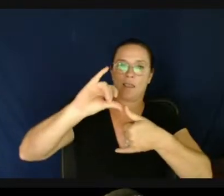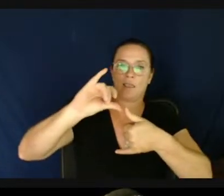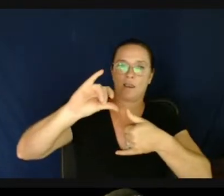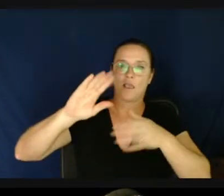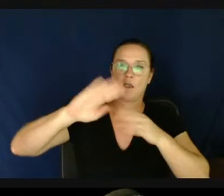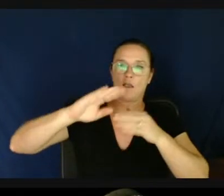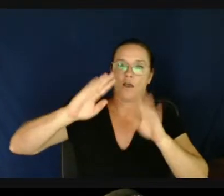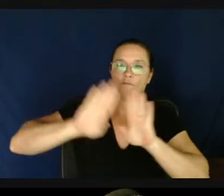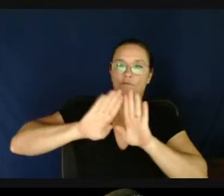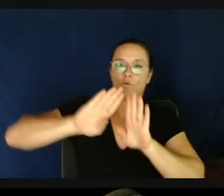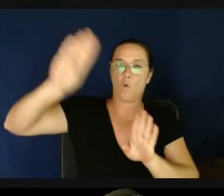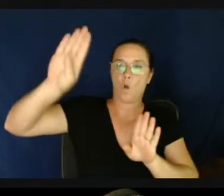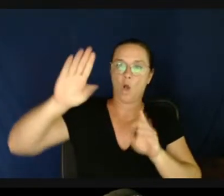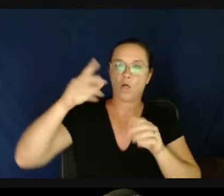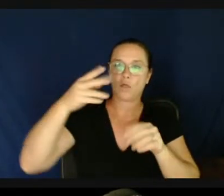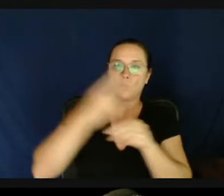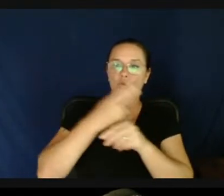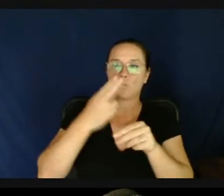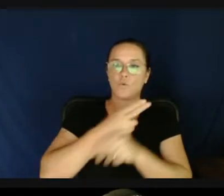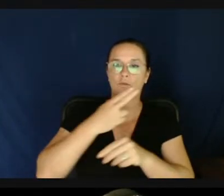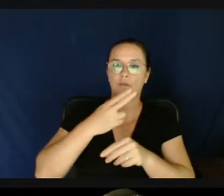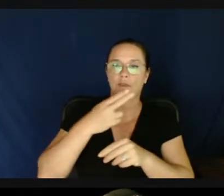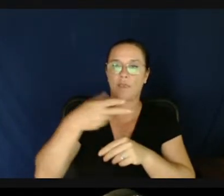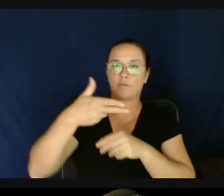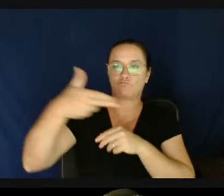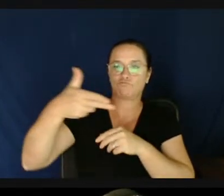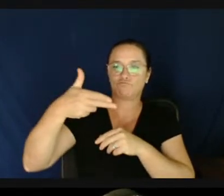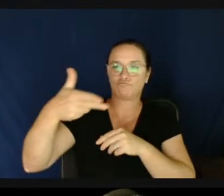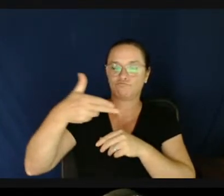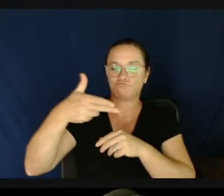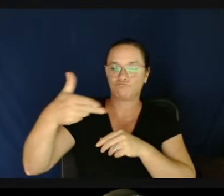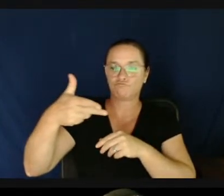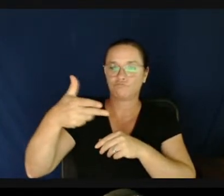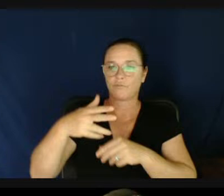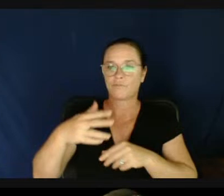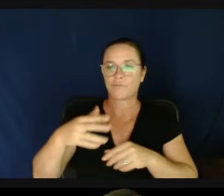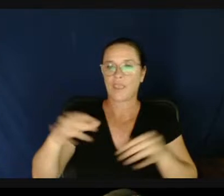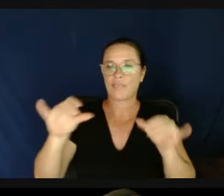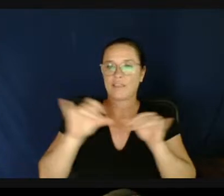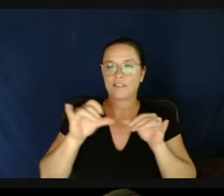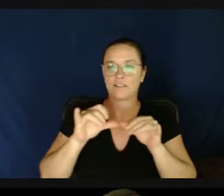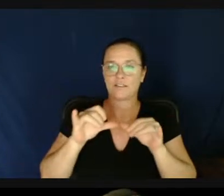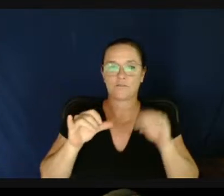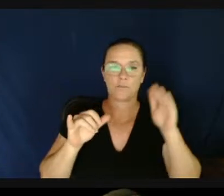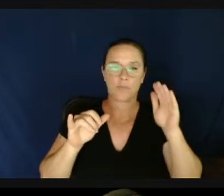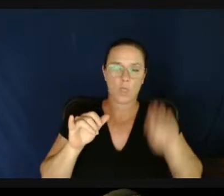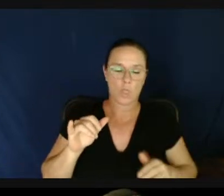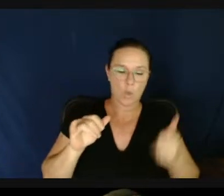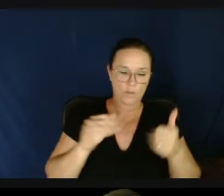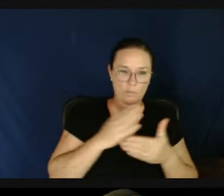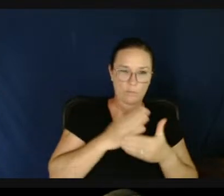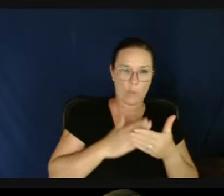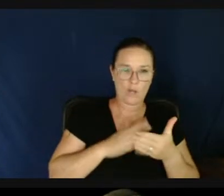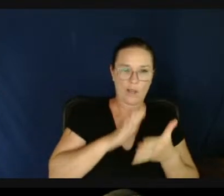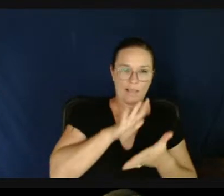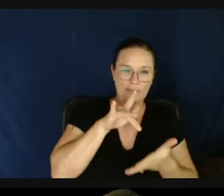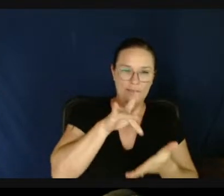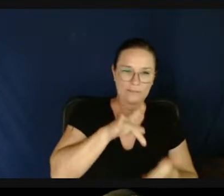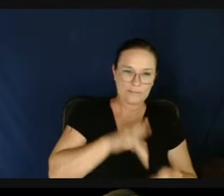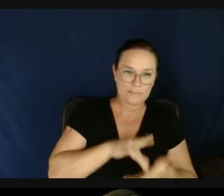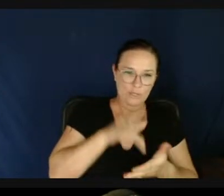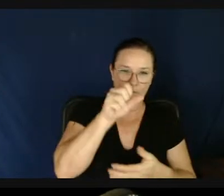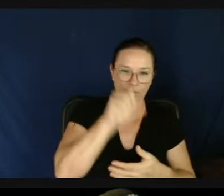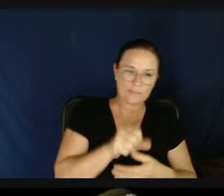a laser rangefinder. And the distance between the lowest part in the center of the south